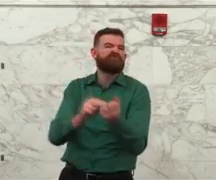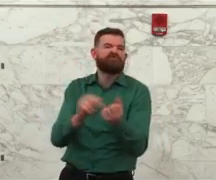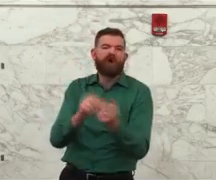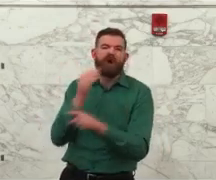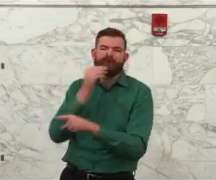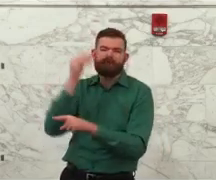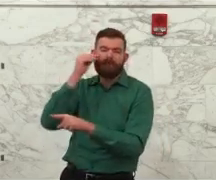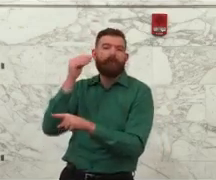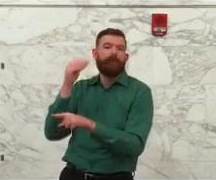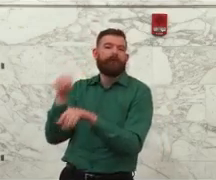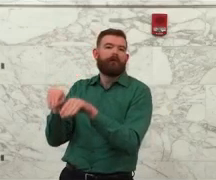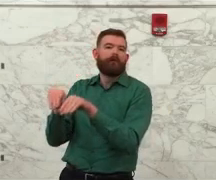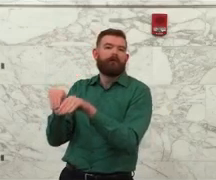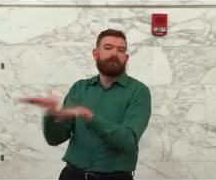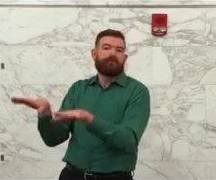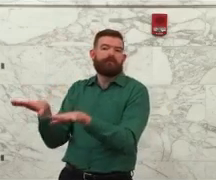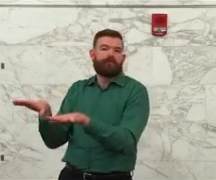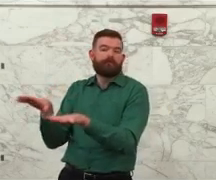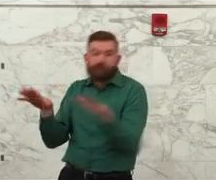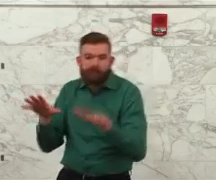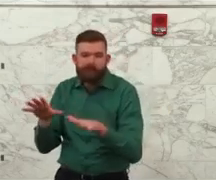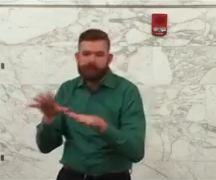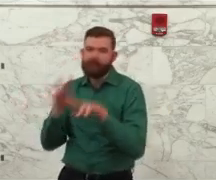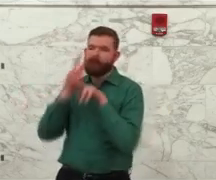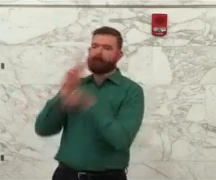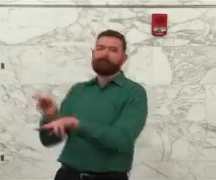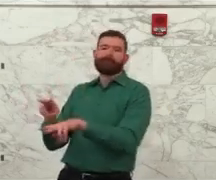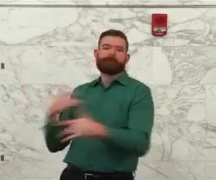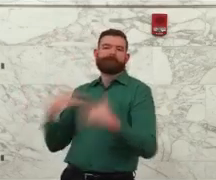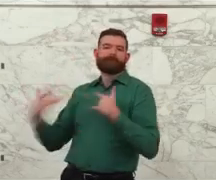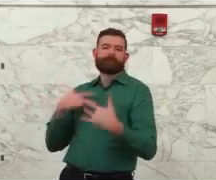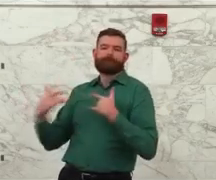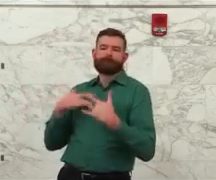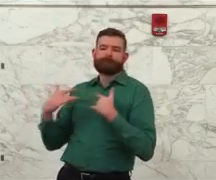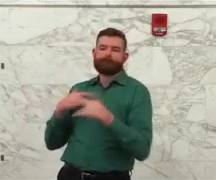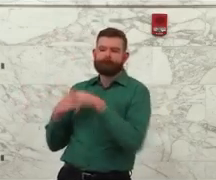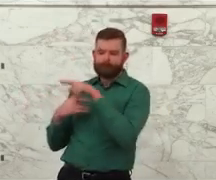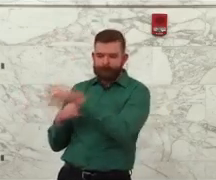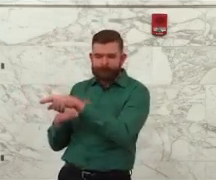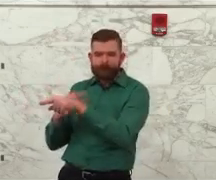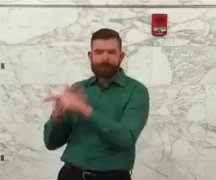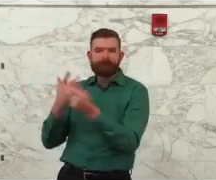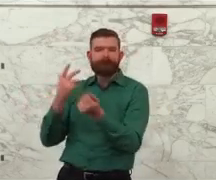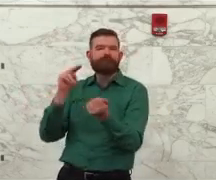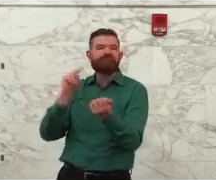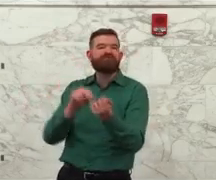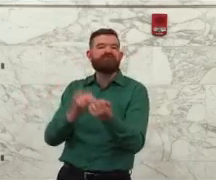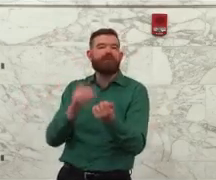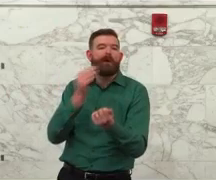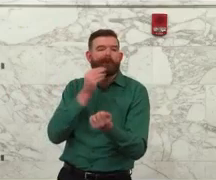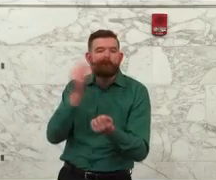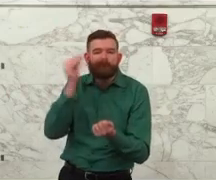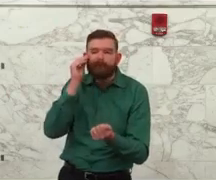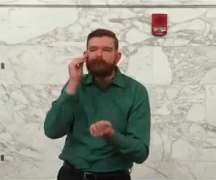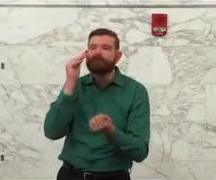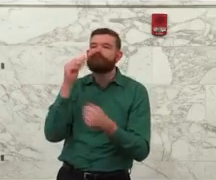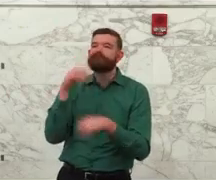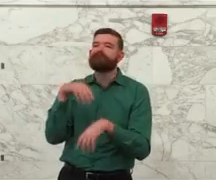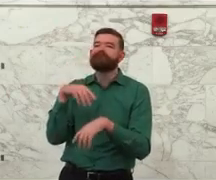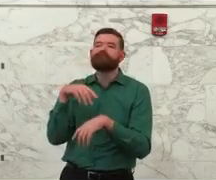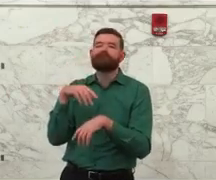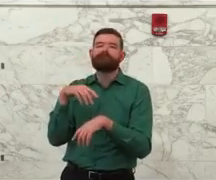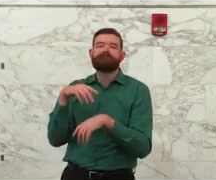is a concern. So we will be looking at the long-term care facilities and rehab facilities a little bit more. I know you're carefully. going to